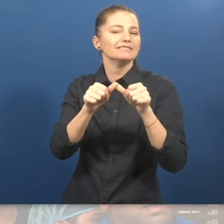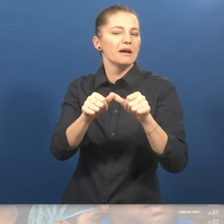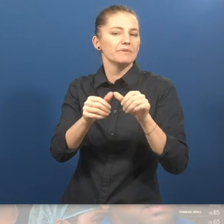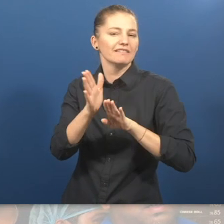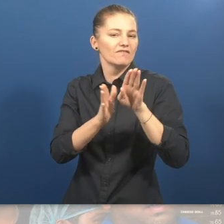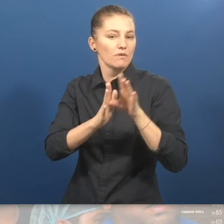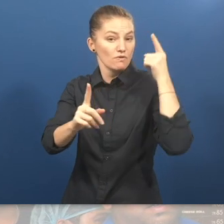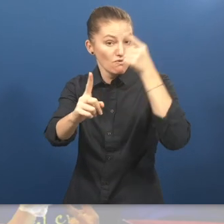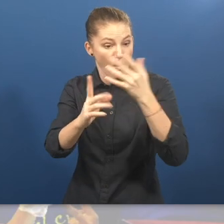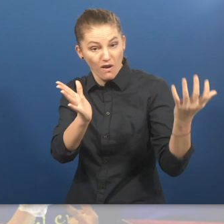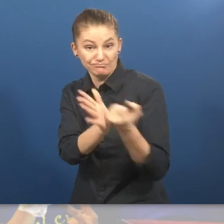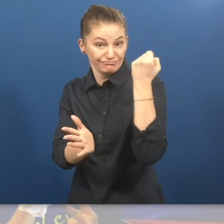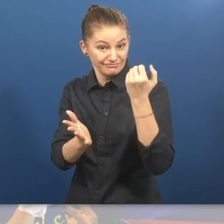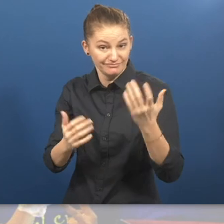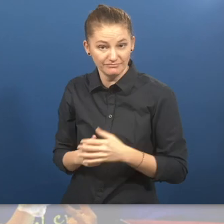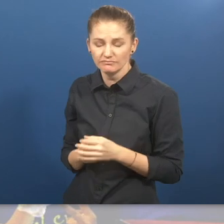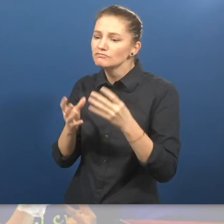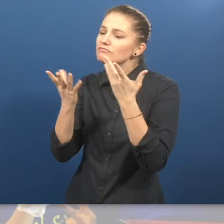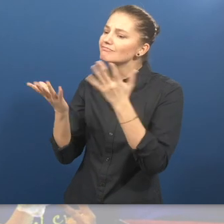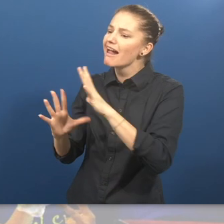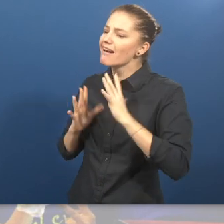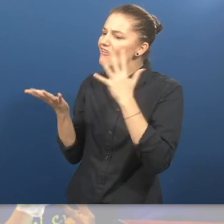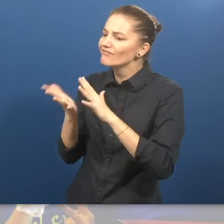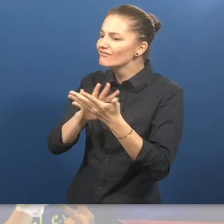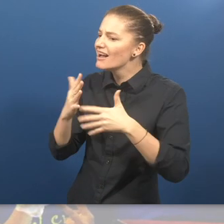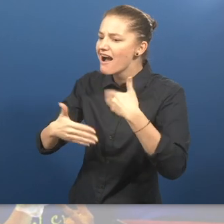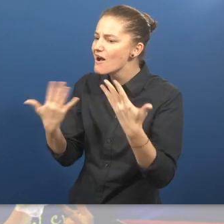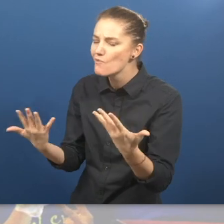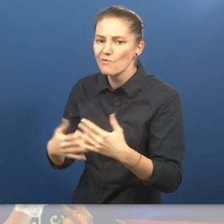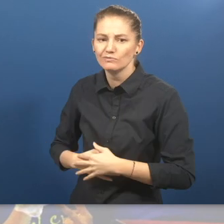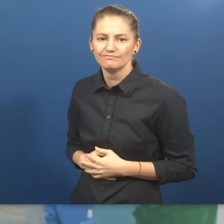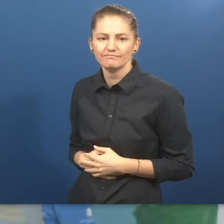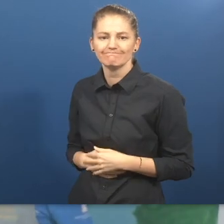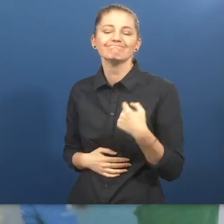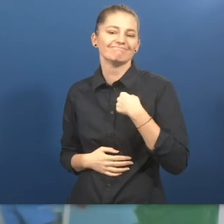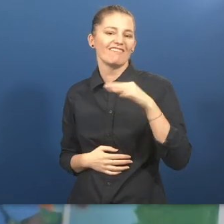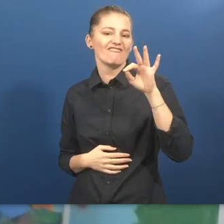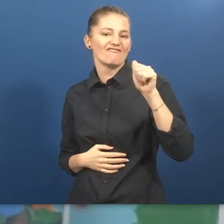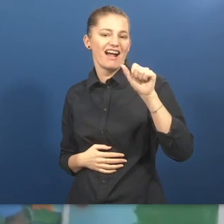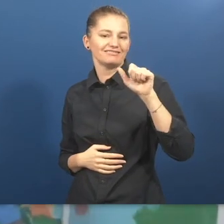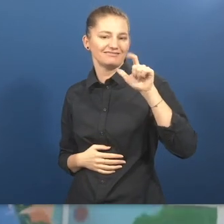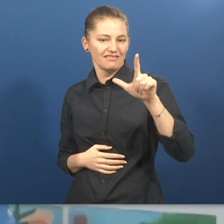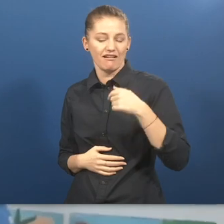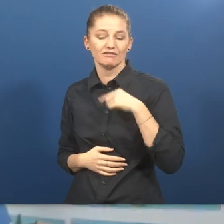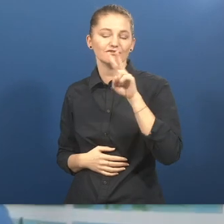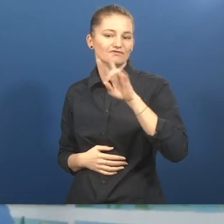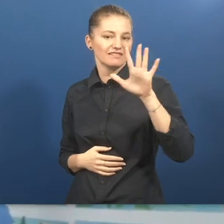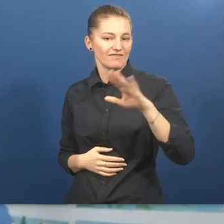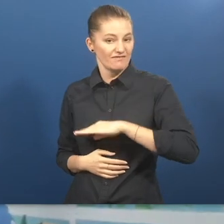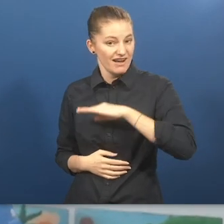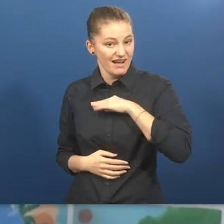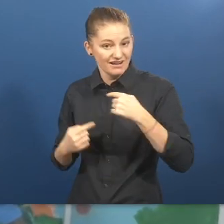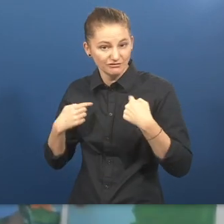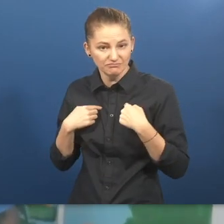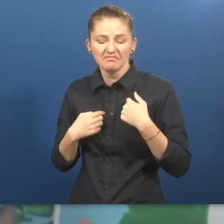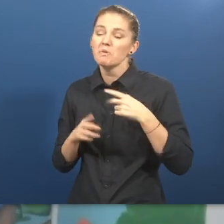your life? Faisal. He speaks with sign language. I'm 25 years old. I used to sit at home. Everyone used to scold